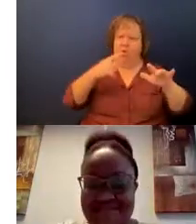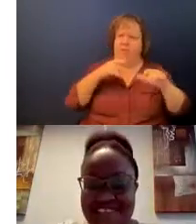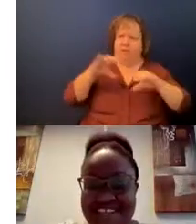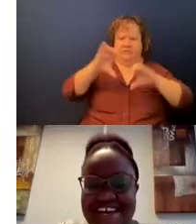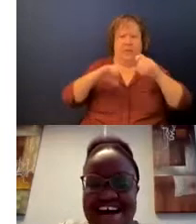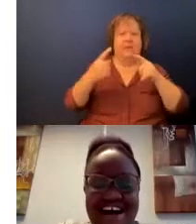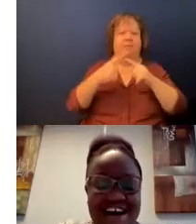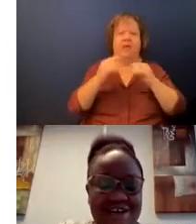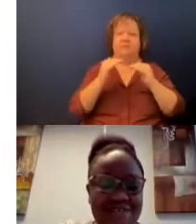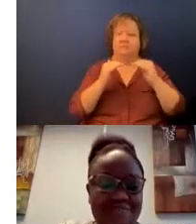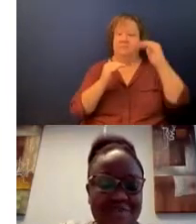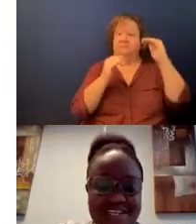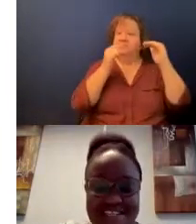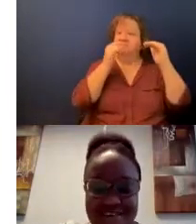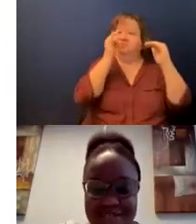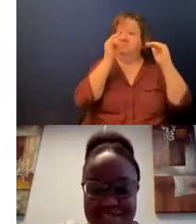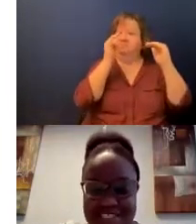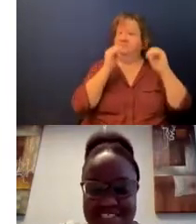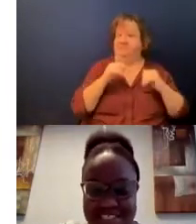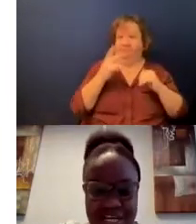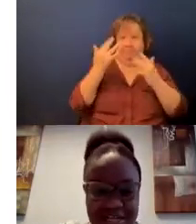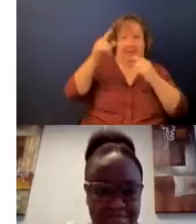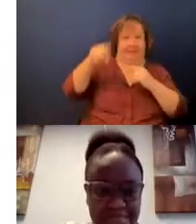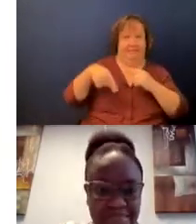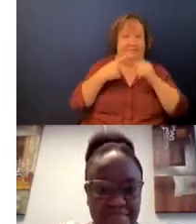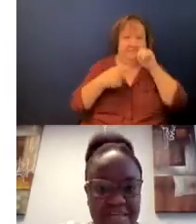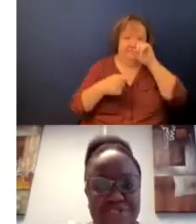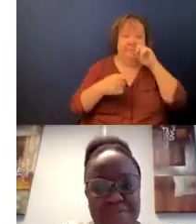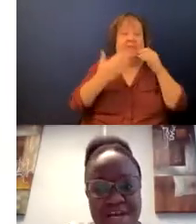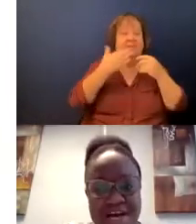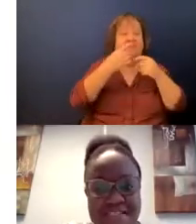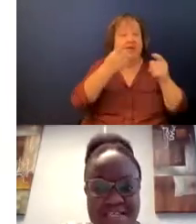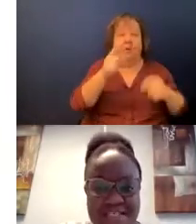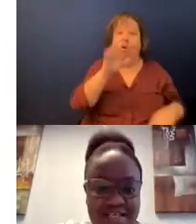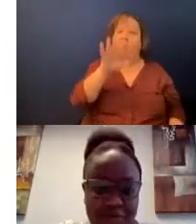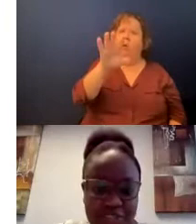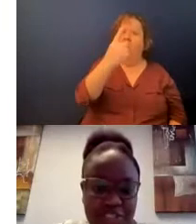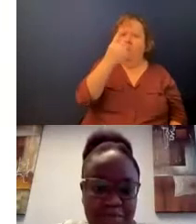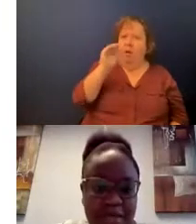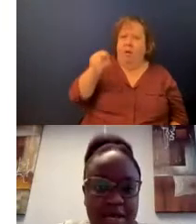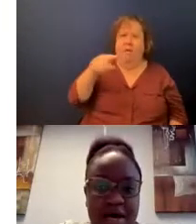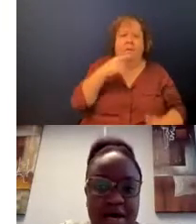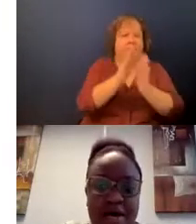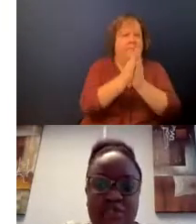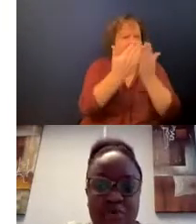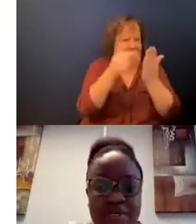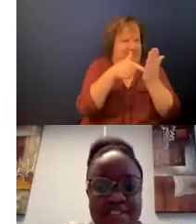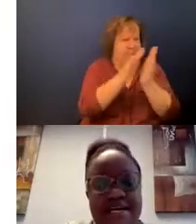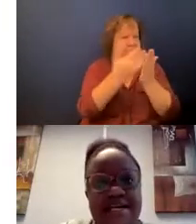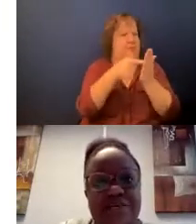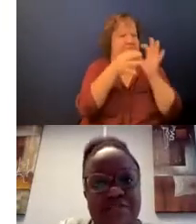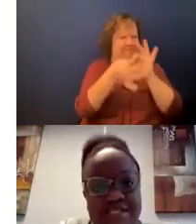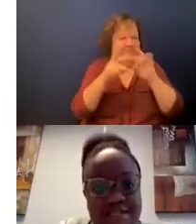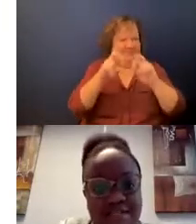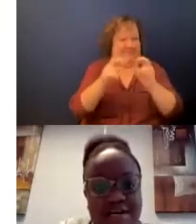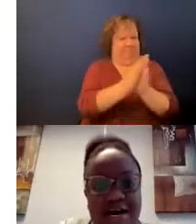yes, definitely. Who's putting their responses in the chat? And so I'm going to ask a second question. As we were